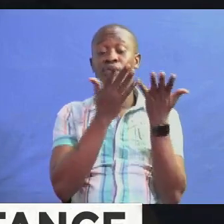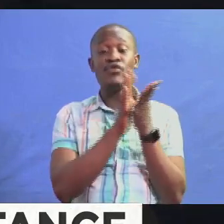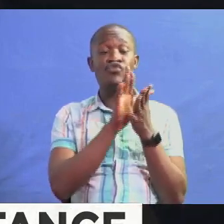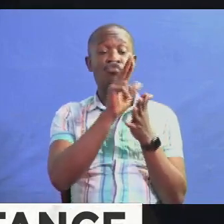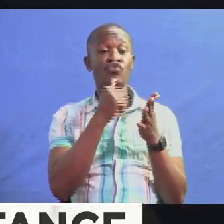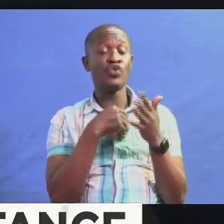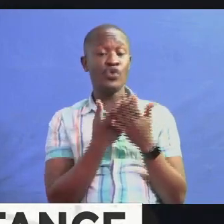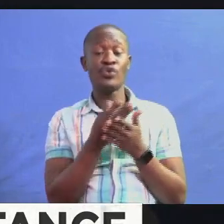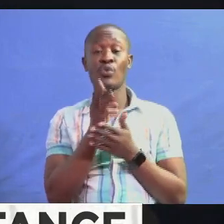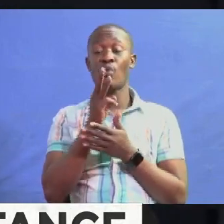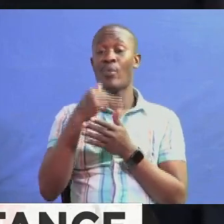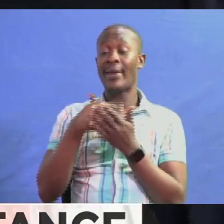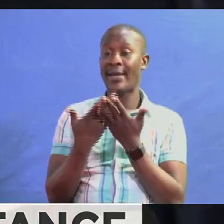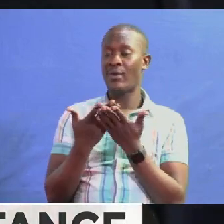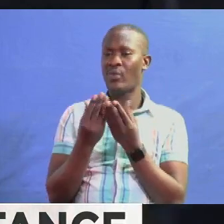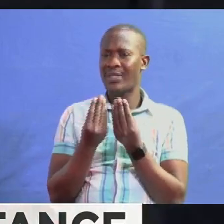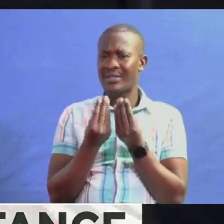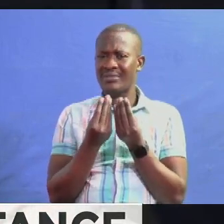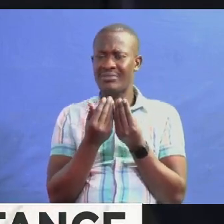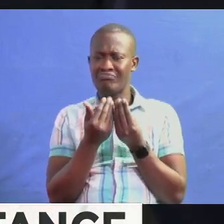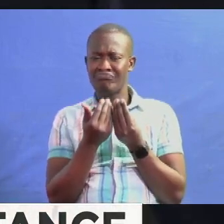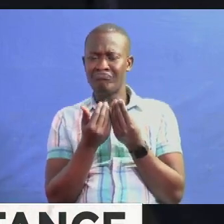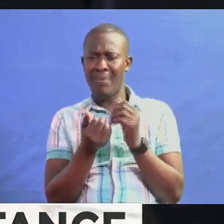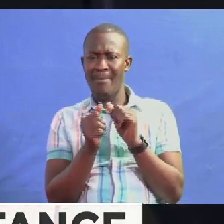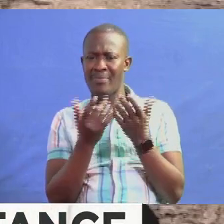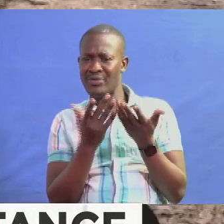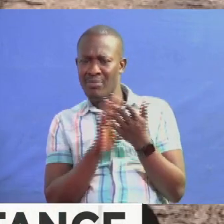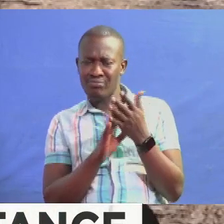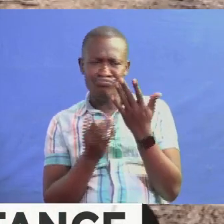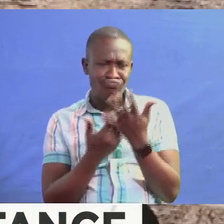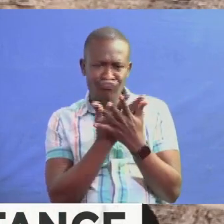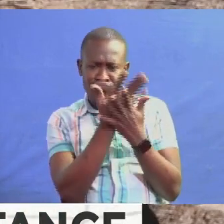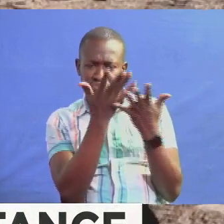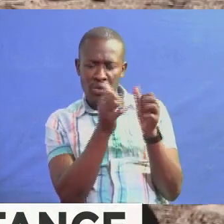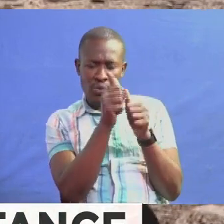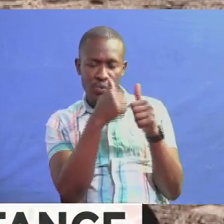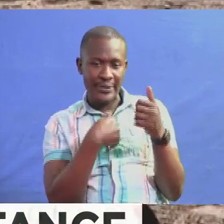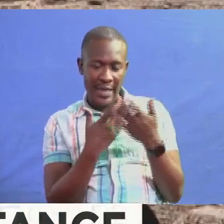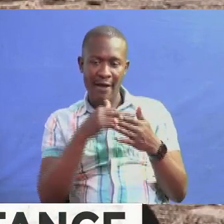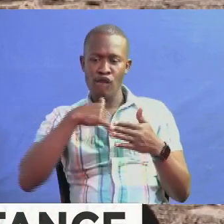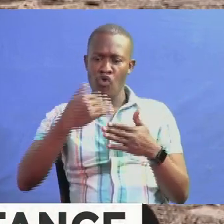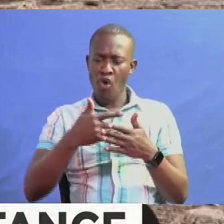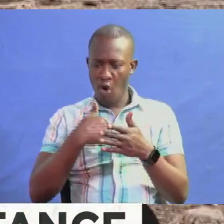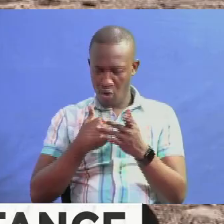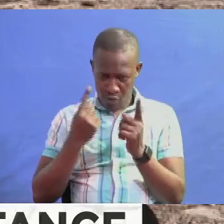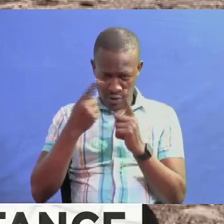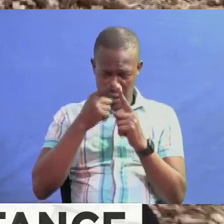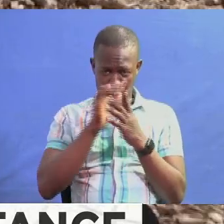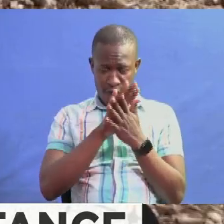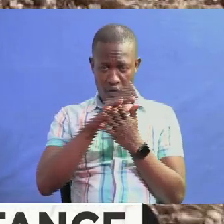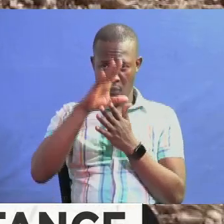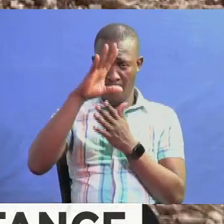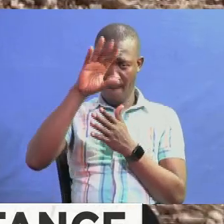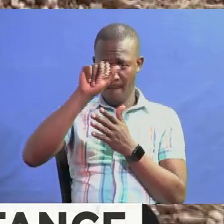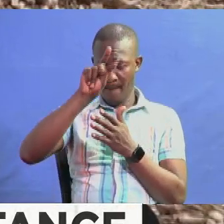utilize a liquid inoculant, which is a slurry of mycelium that can be sprayed. Wood chips are a frequent target for mushroom mitigation.